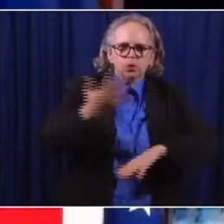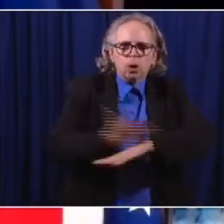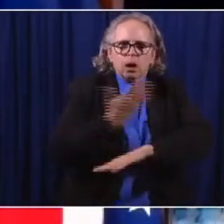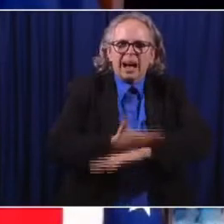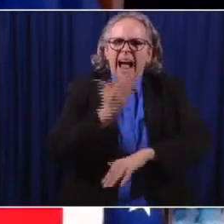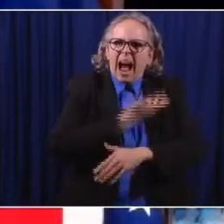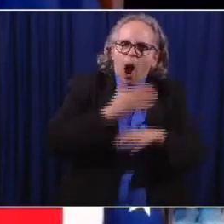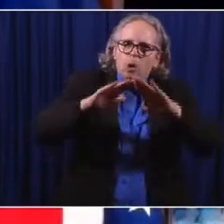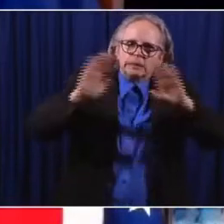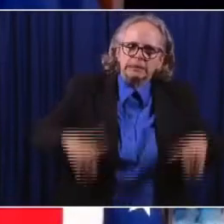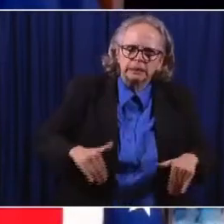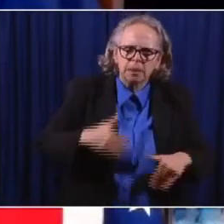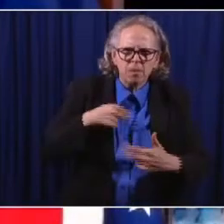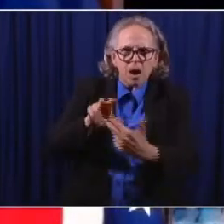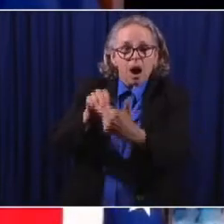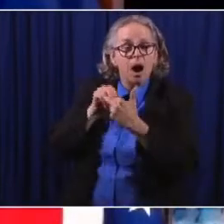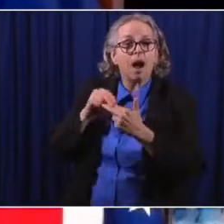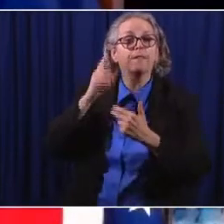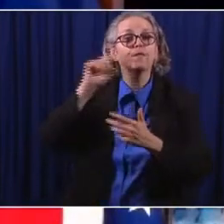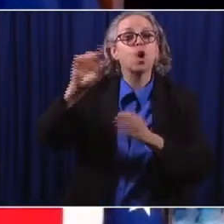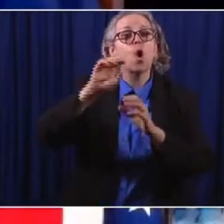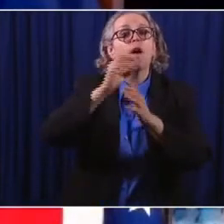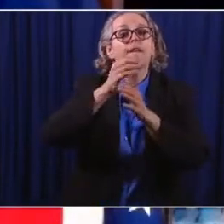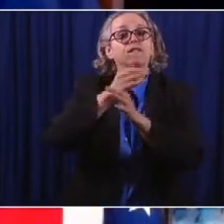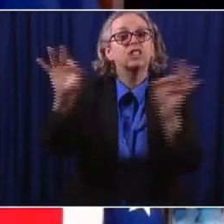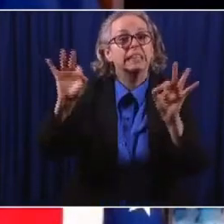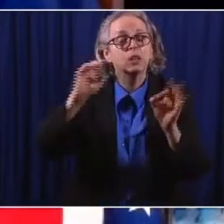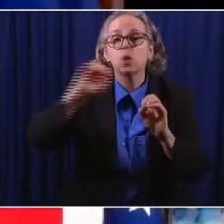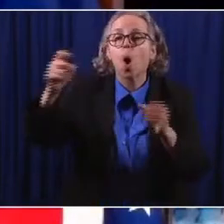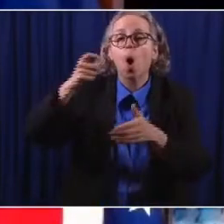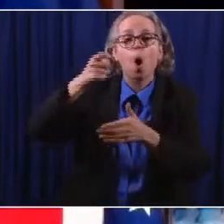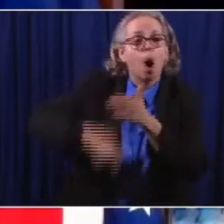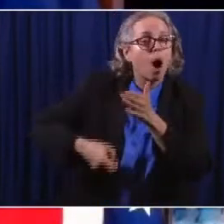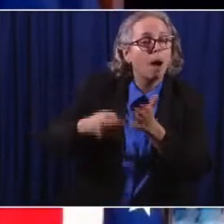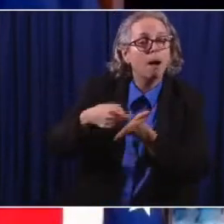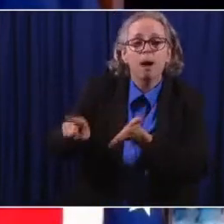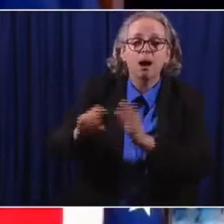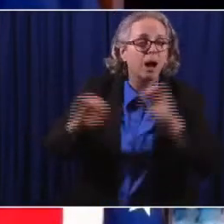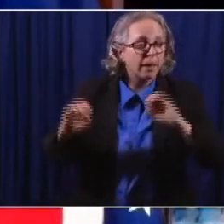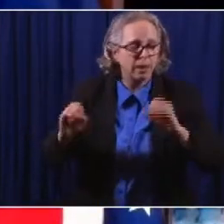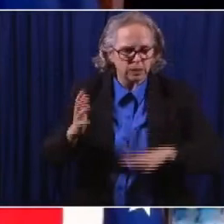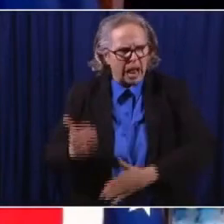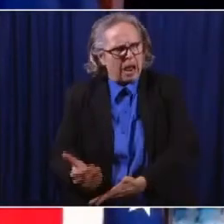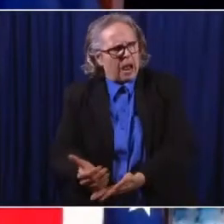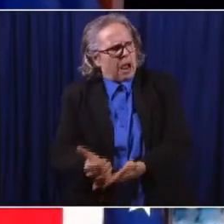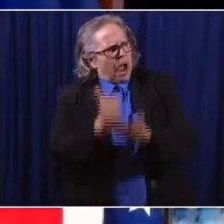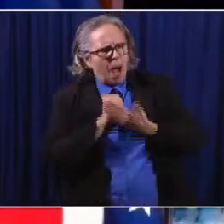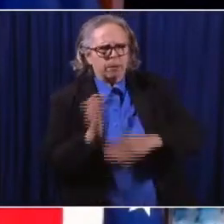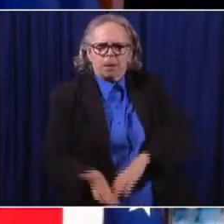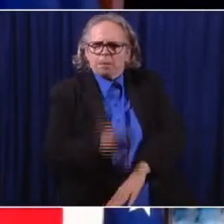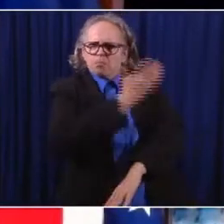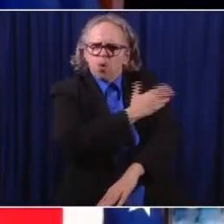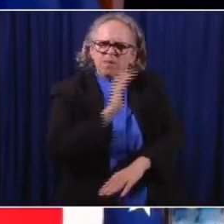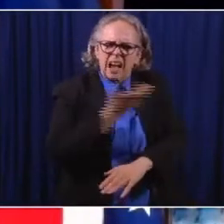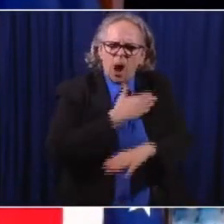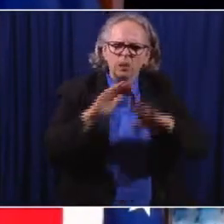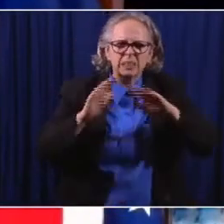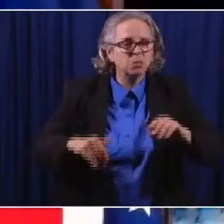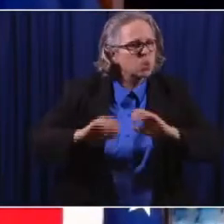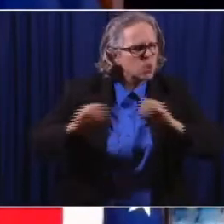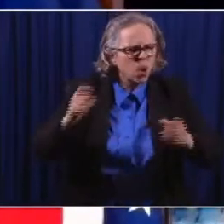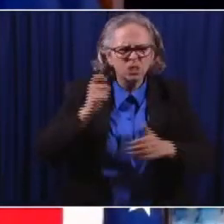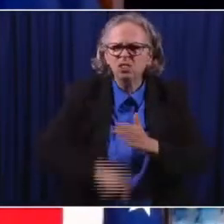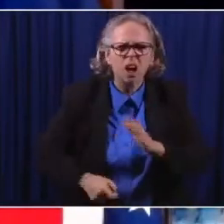to process calls and help people navigate that system. And Progressive did that for us free of charge to try to pitch in during a